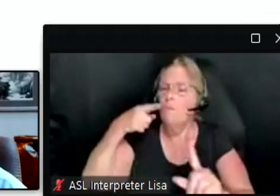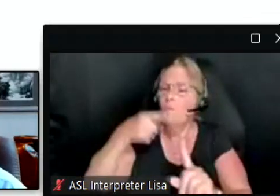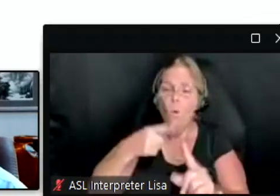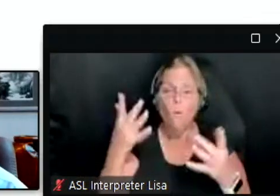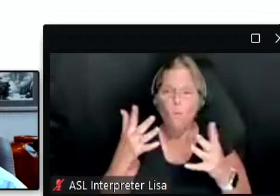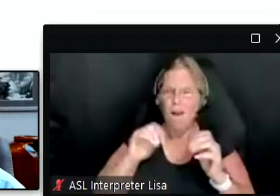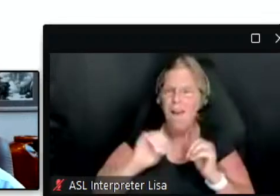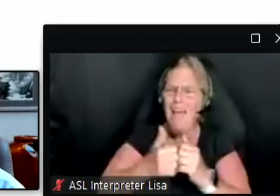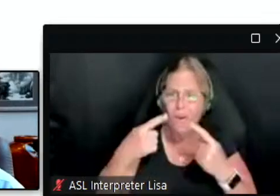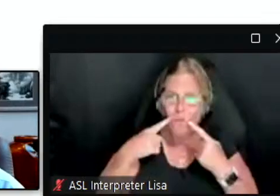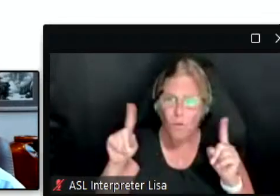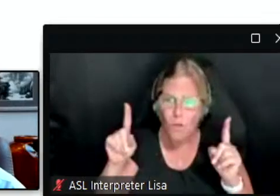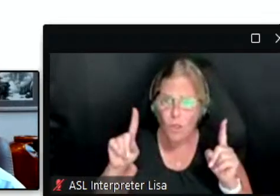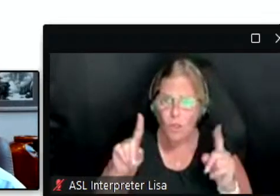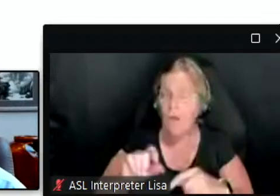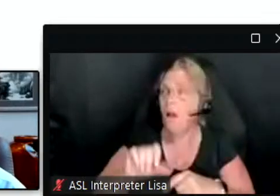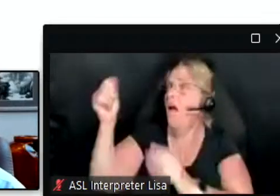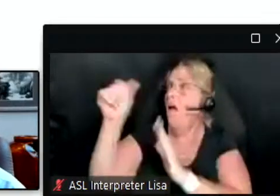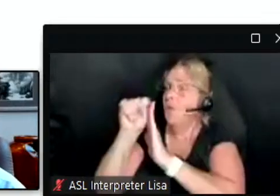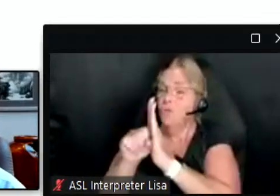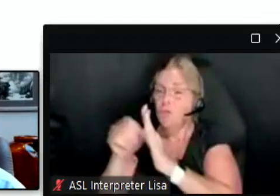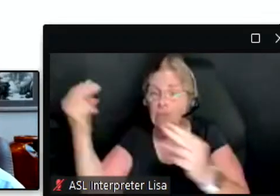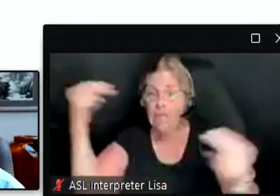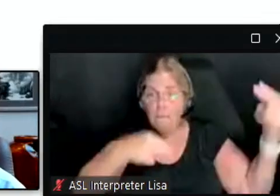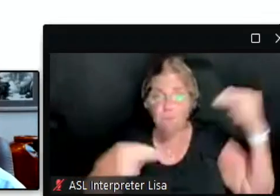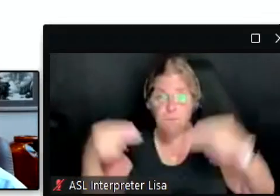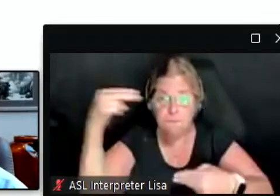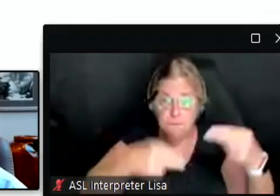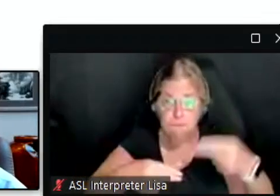We got people coming from other states. 5 years is